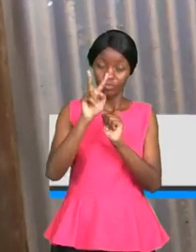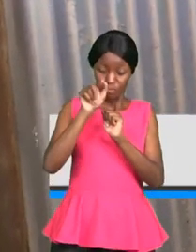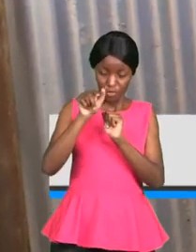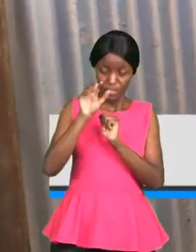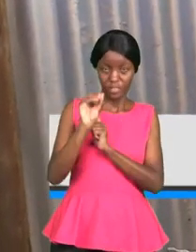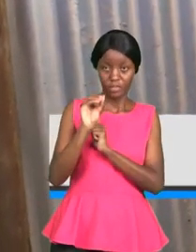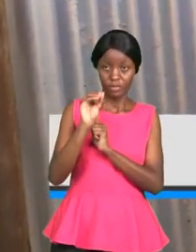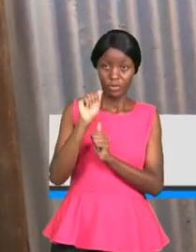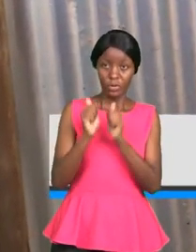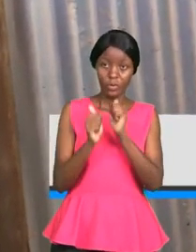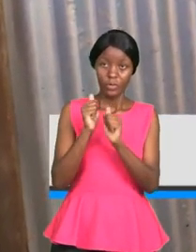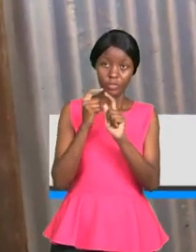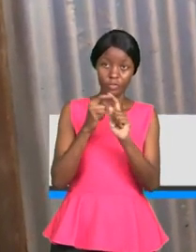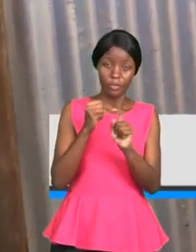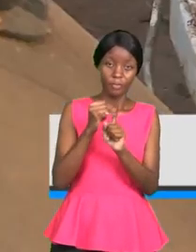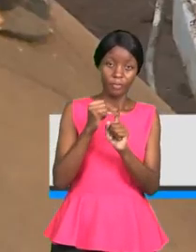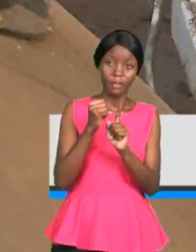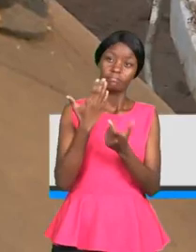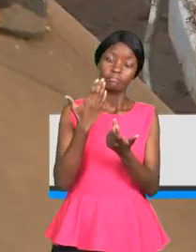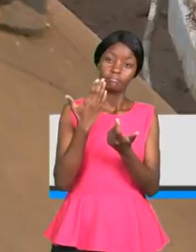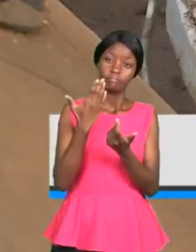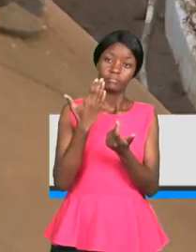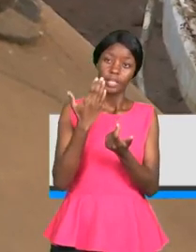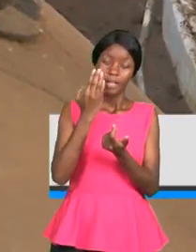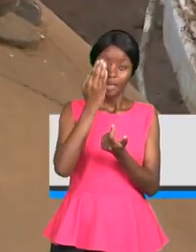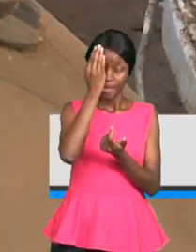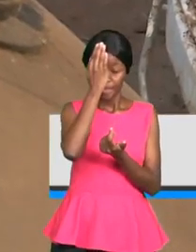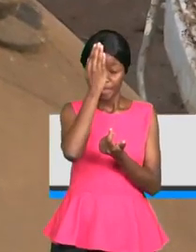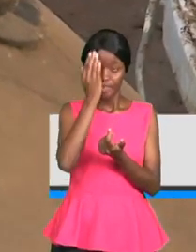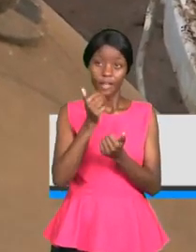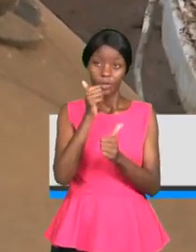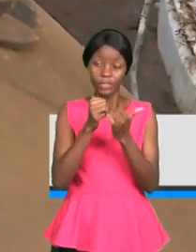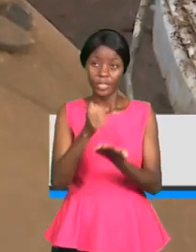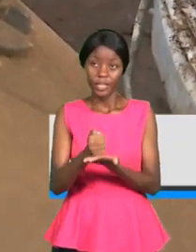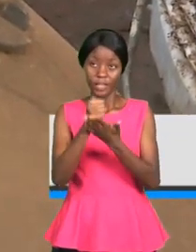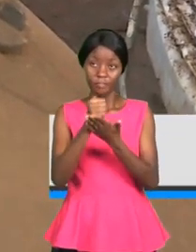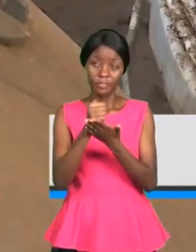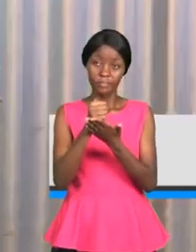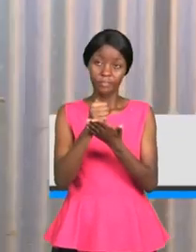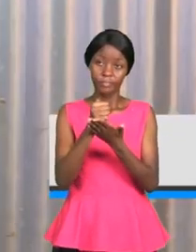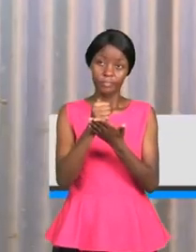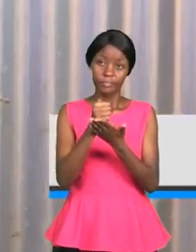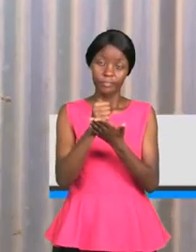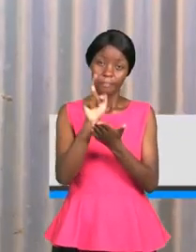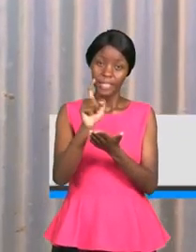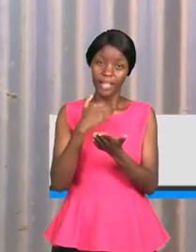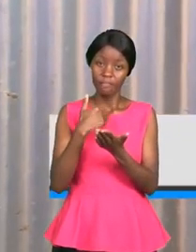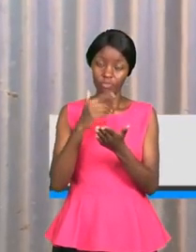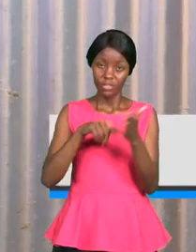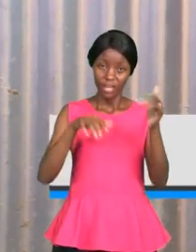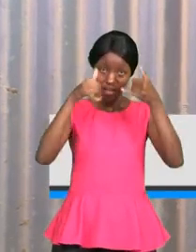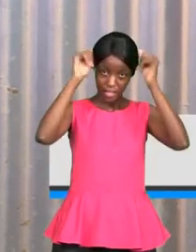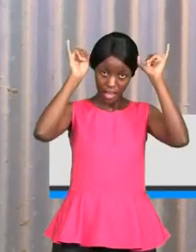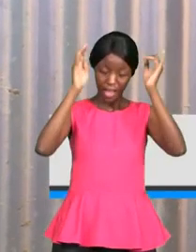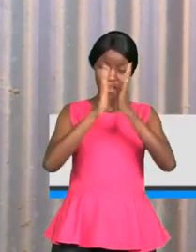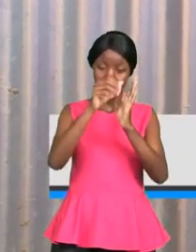unit from Israel. The cow effluent or the pig effluent, you need to have two drums.